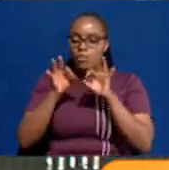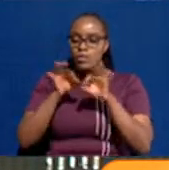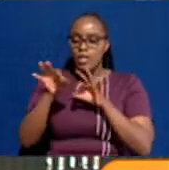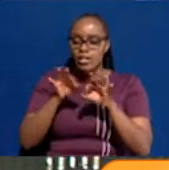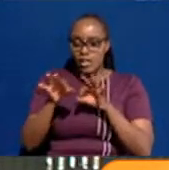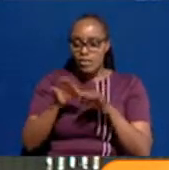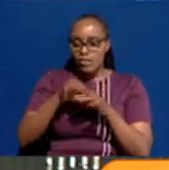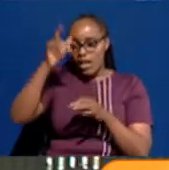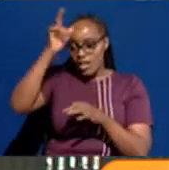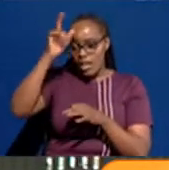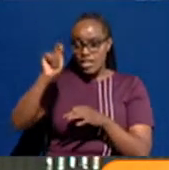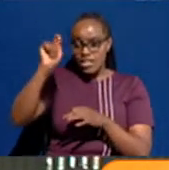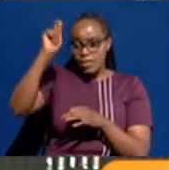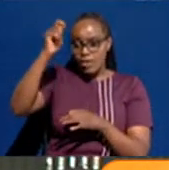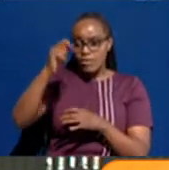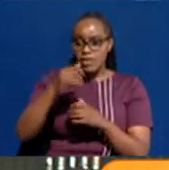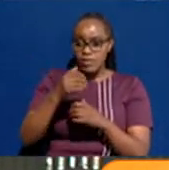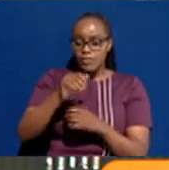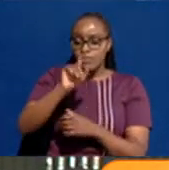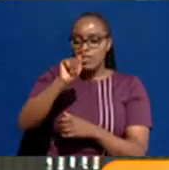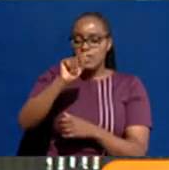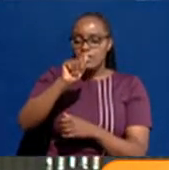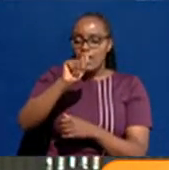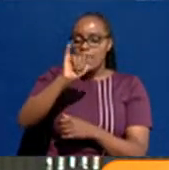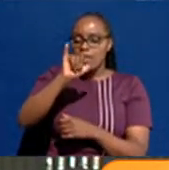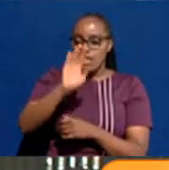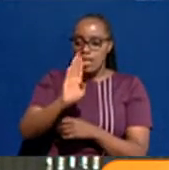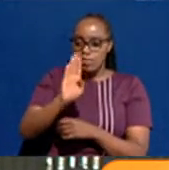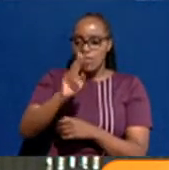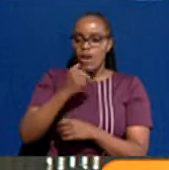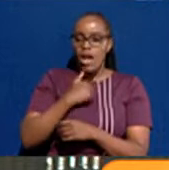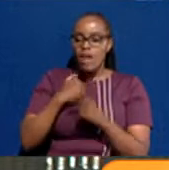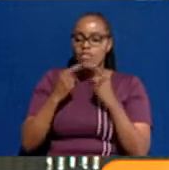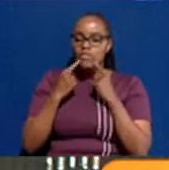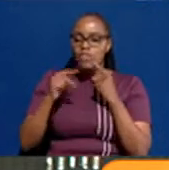reports, Turkey's president, Recep Tayyip Erdogan, has